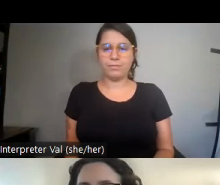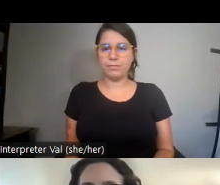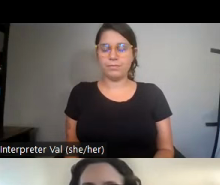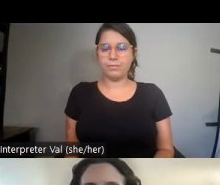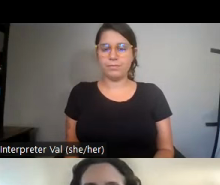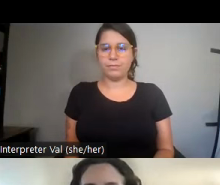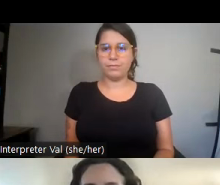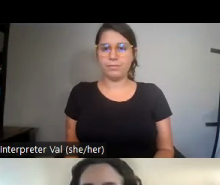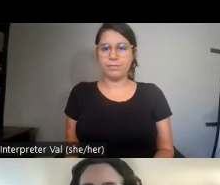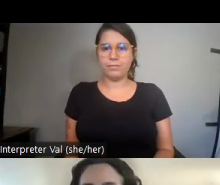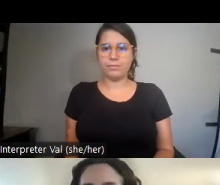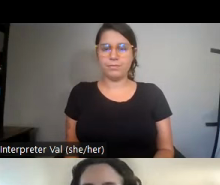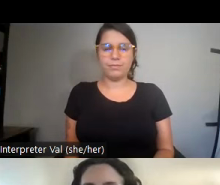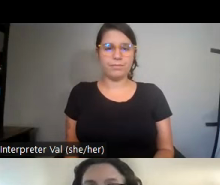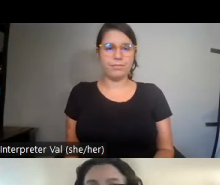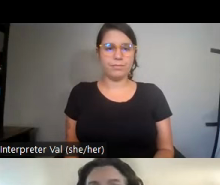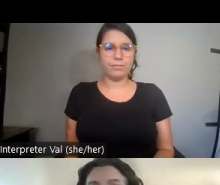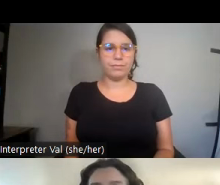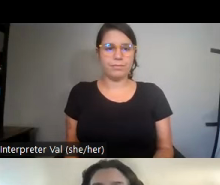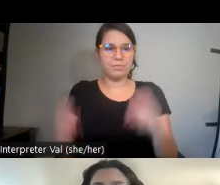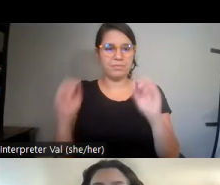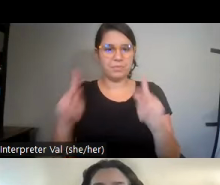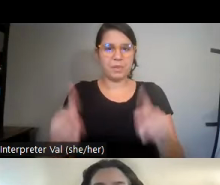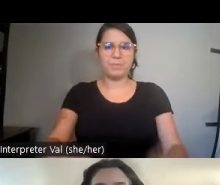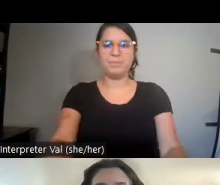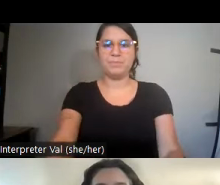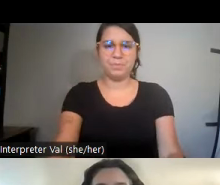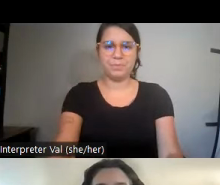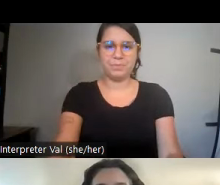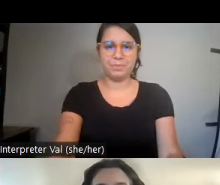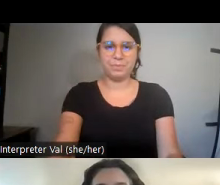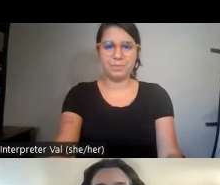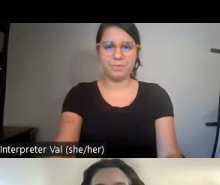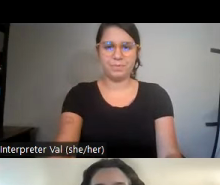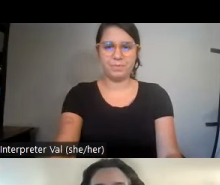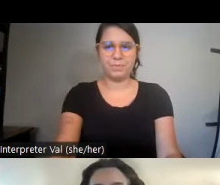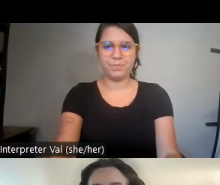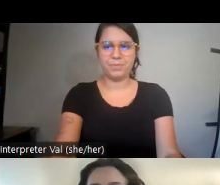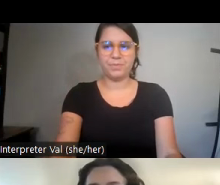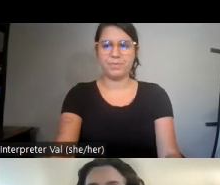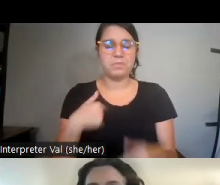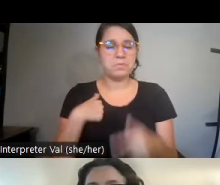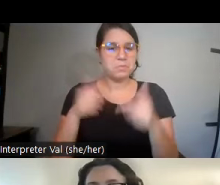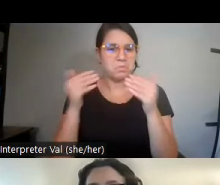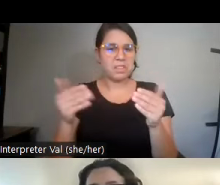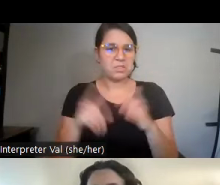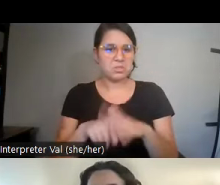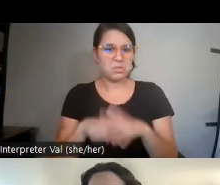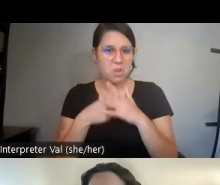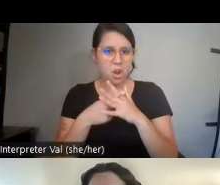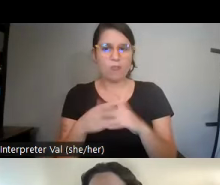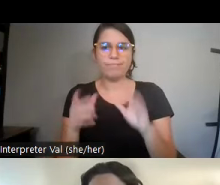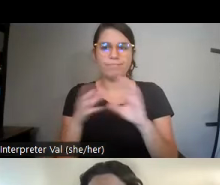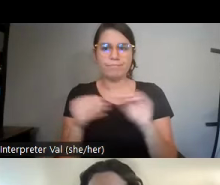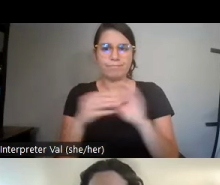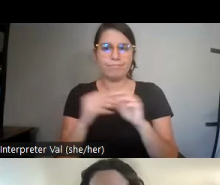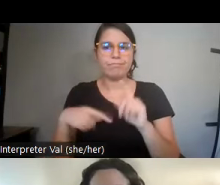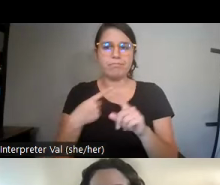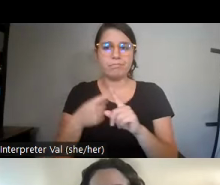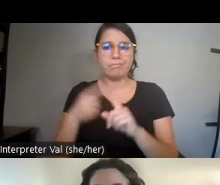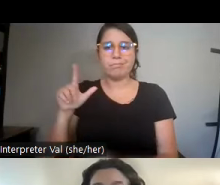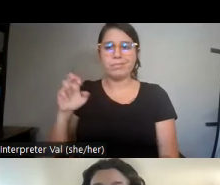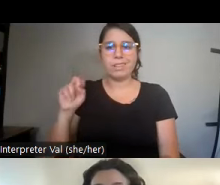So hang on. Okay. So I'm going to start by telling you a little bit about the LEND